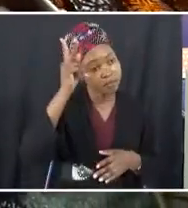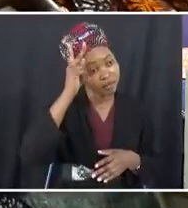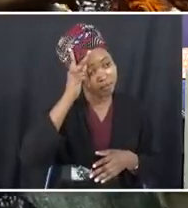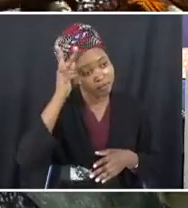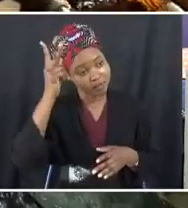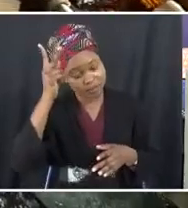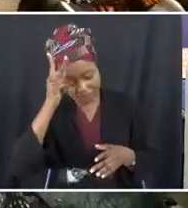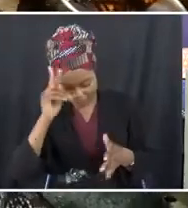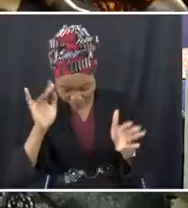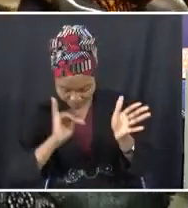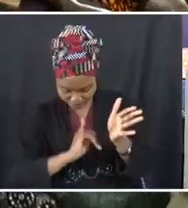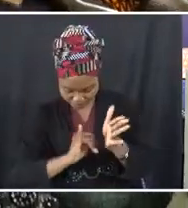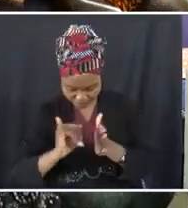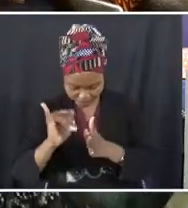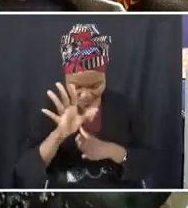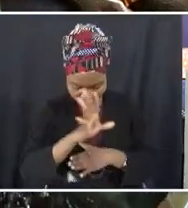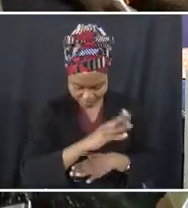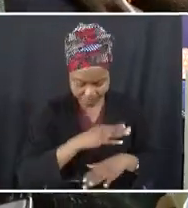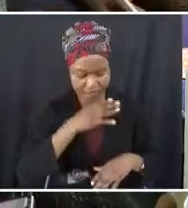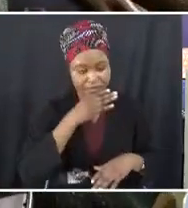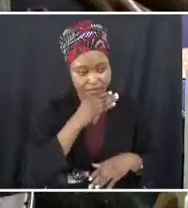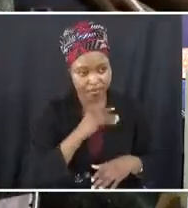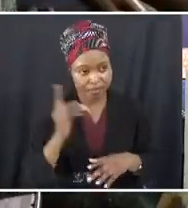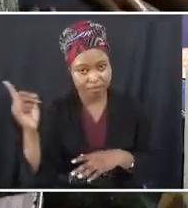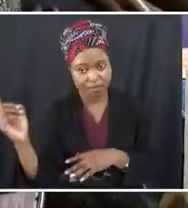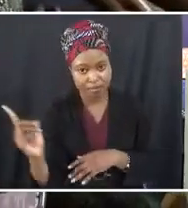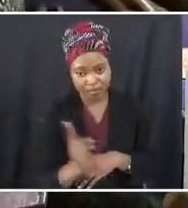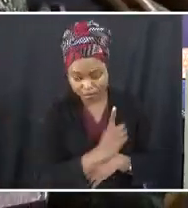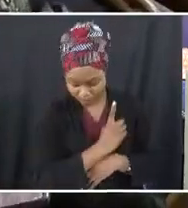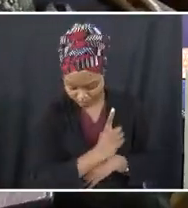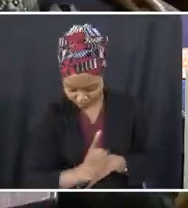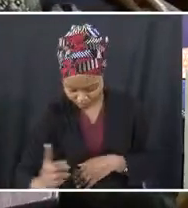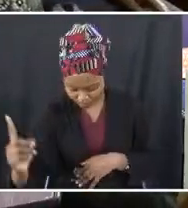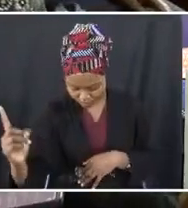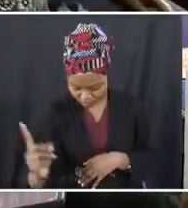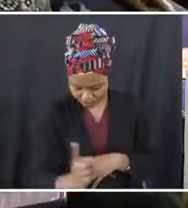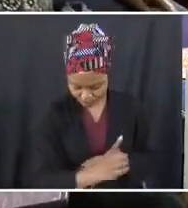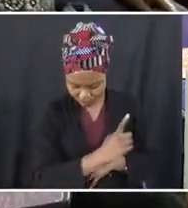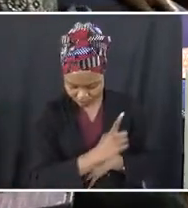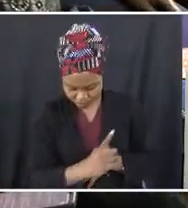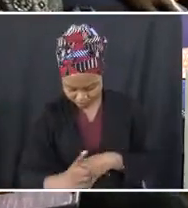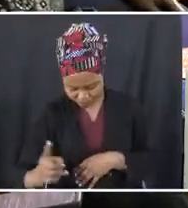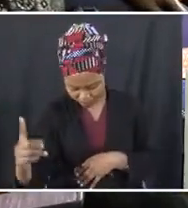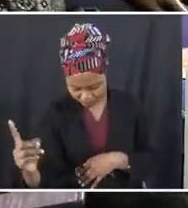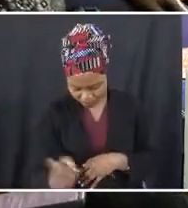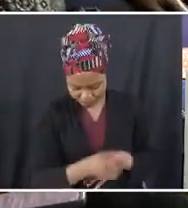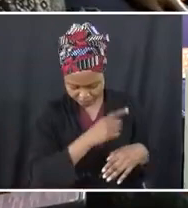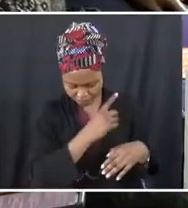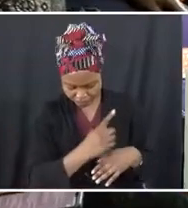again. Knowledge increases, men run to and fro.